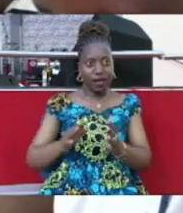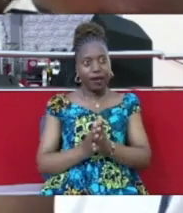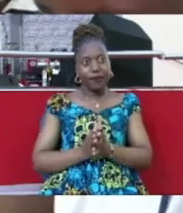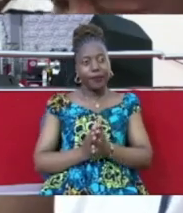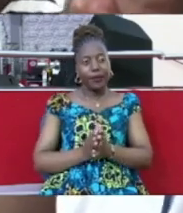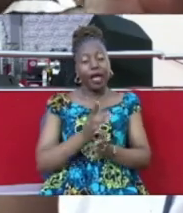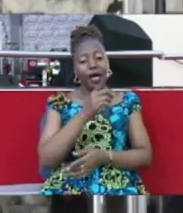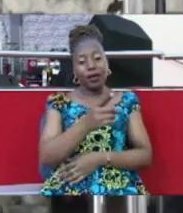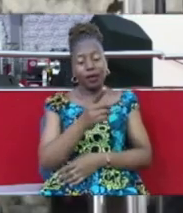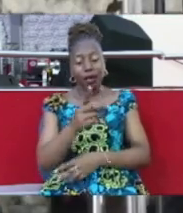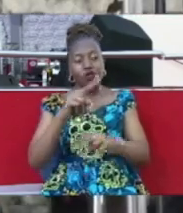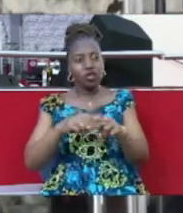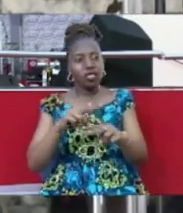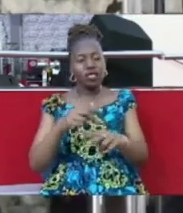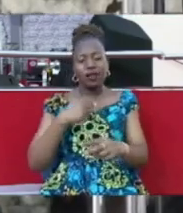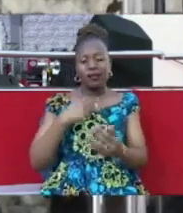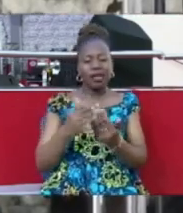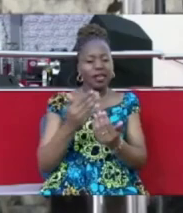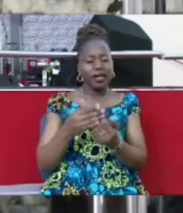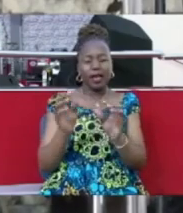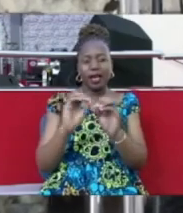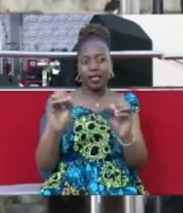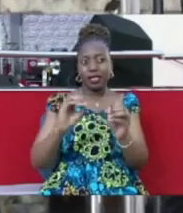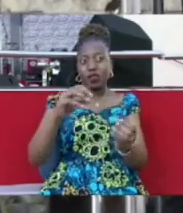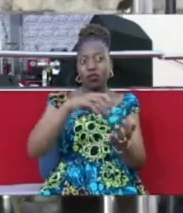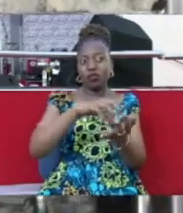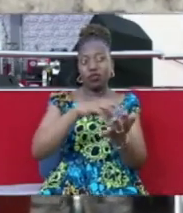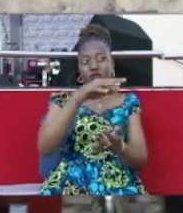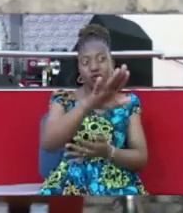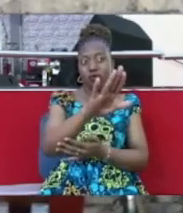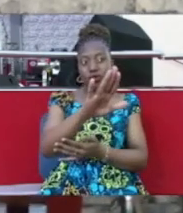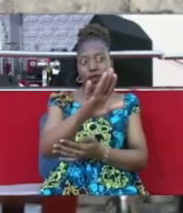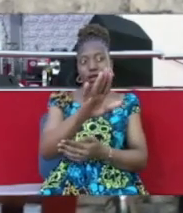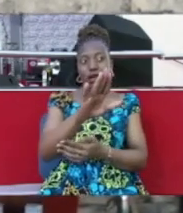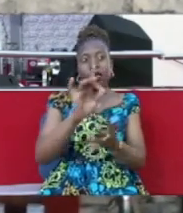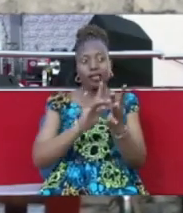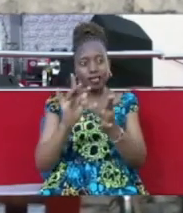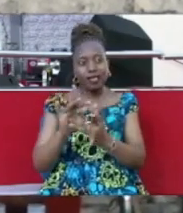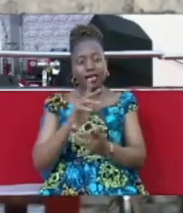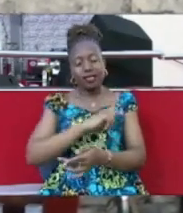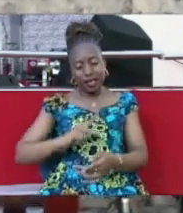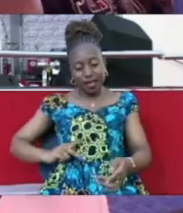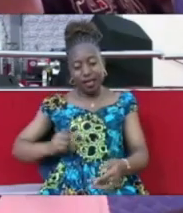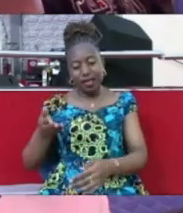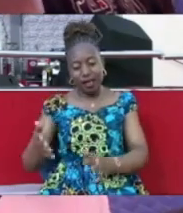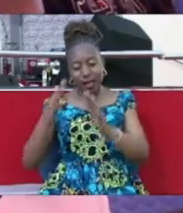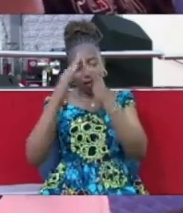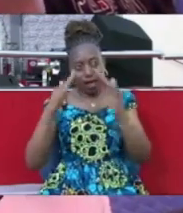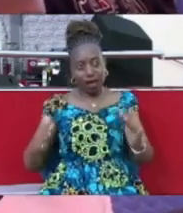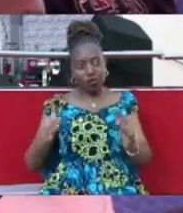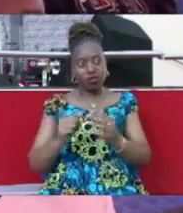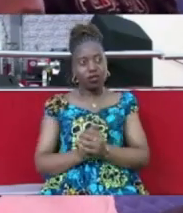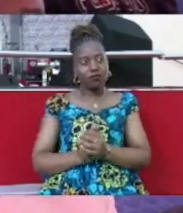you are seated, I do not care what position you are holding anywhere. He is the king in this house. Yeye ni mfalme, ijapokuwa uko na